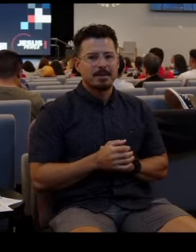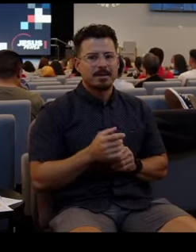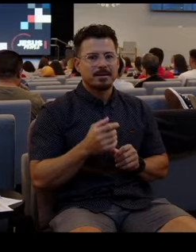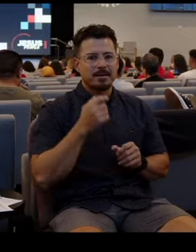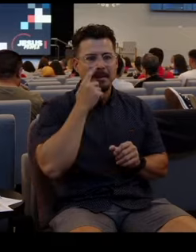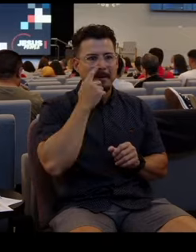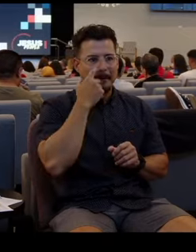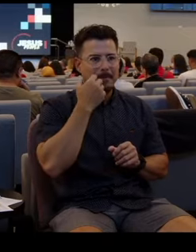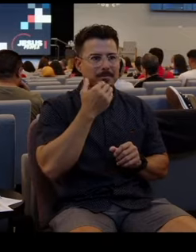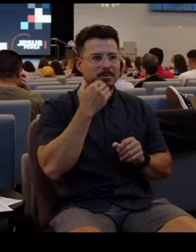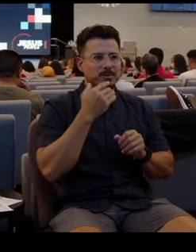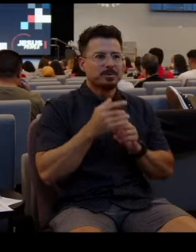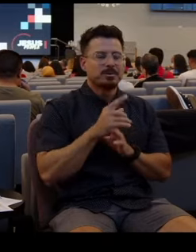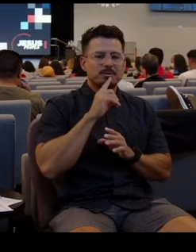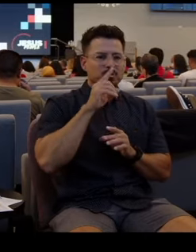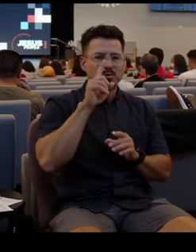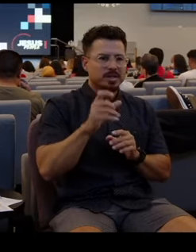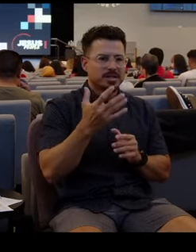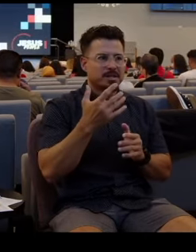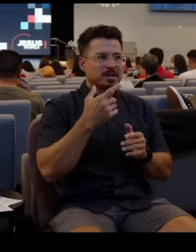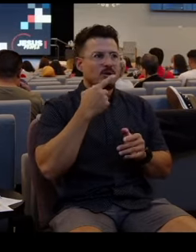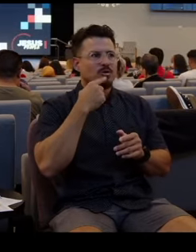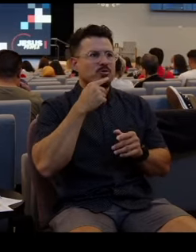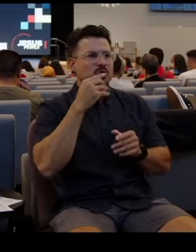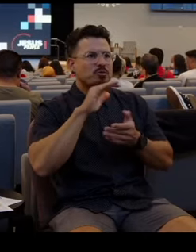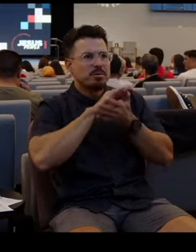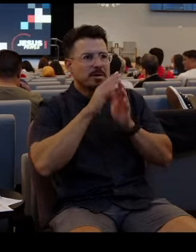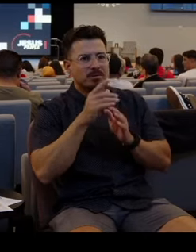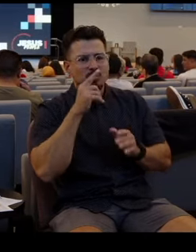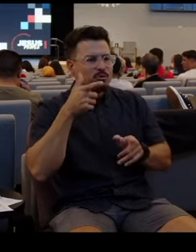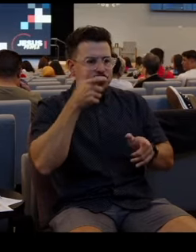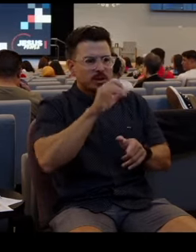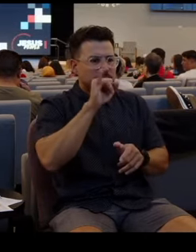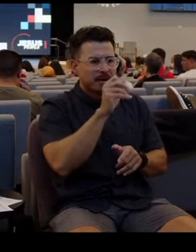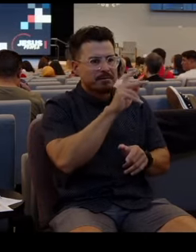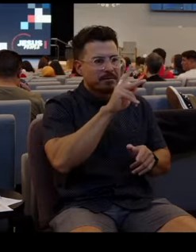Who shot JFK? It's, now it's, everything's on the table suddenly.